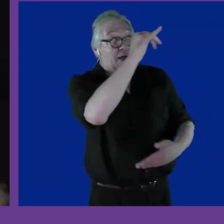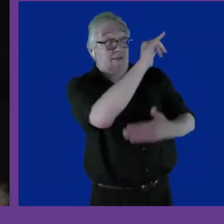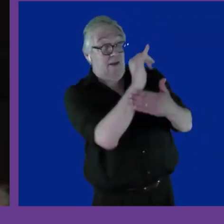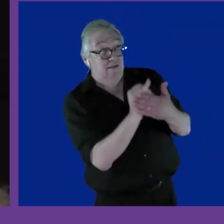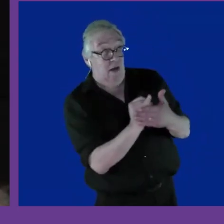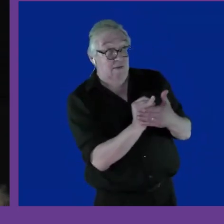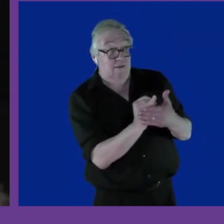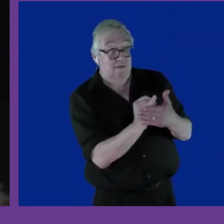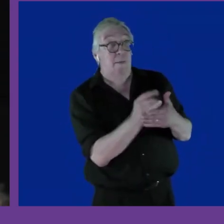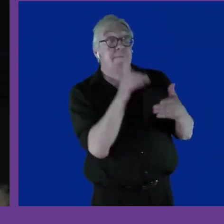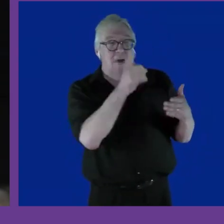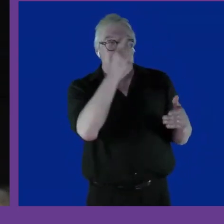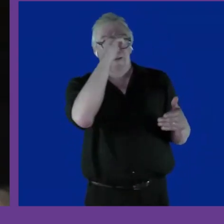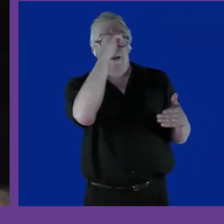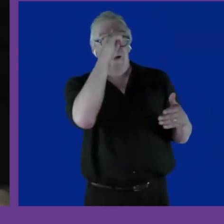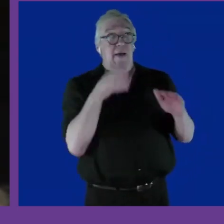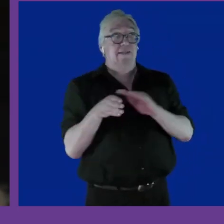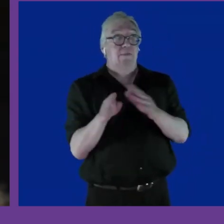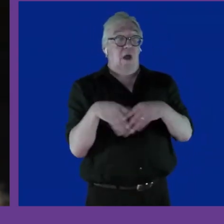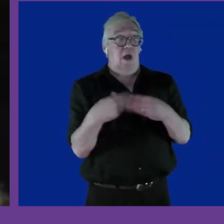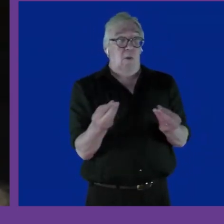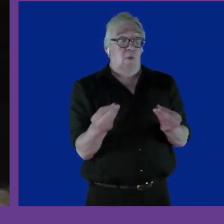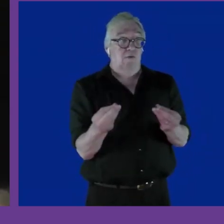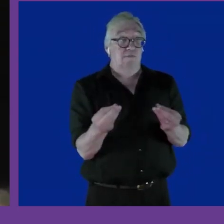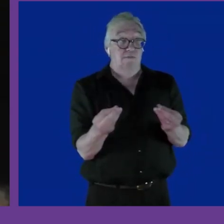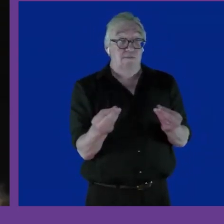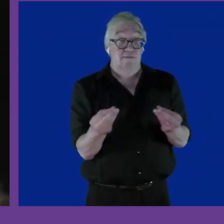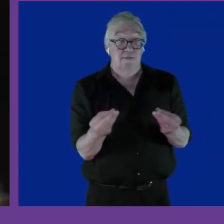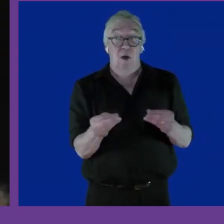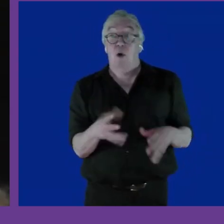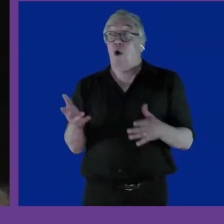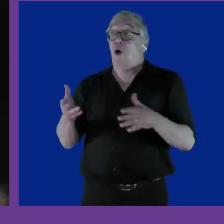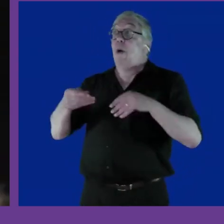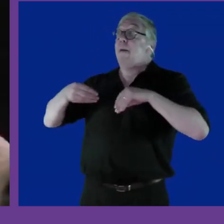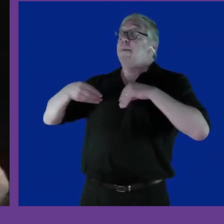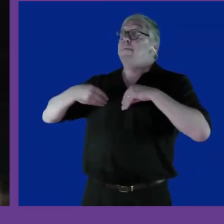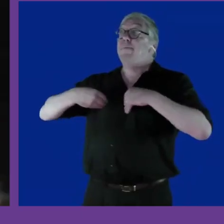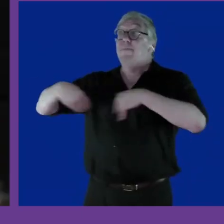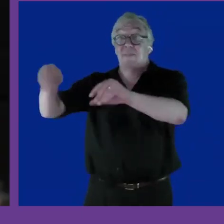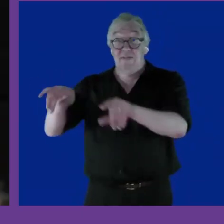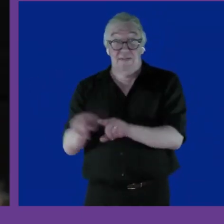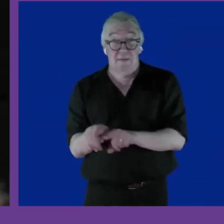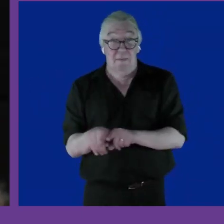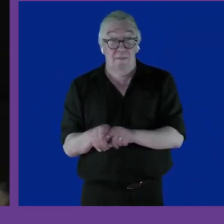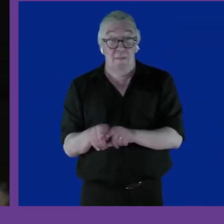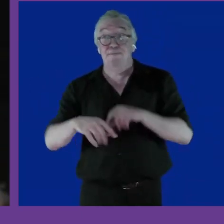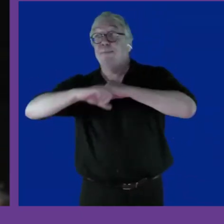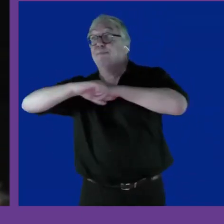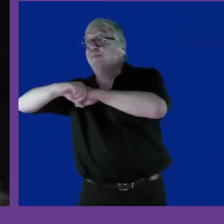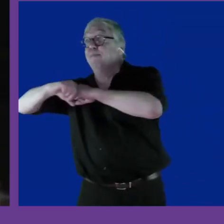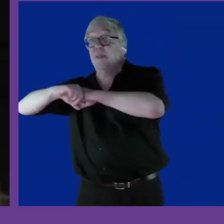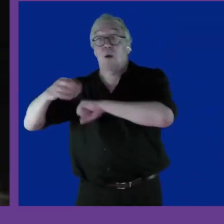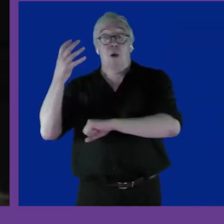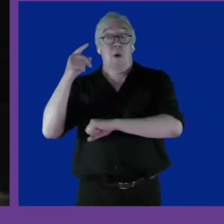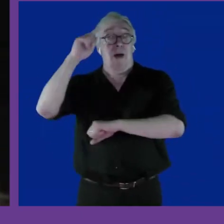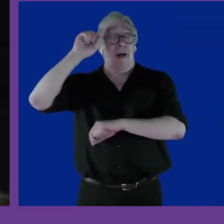terms of marketing strategies. We are reaching, wanting to reach a group of people which are